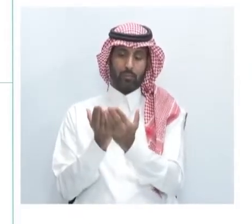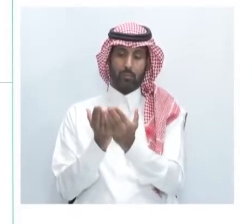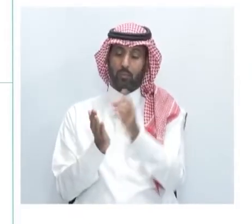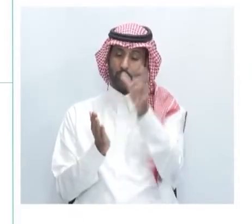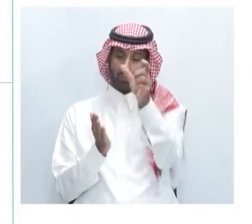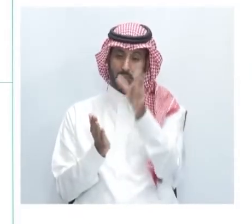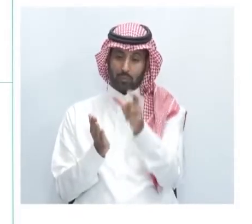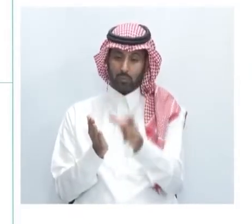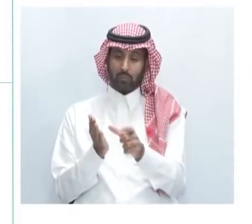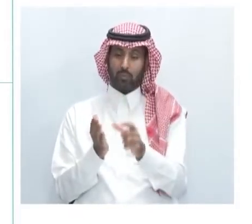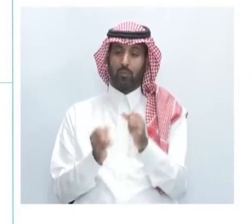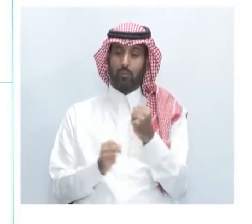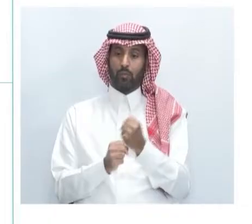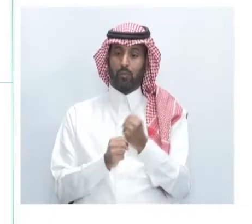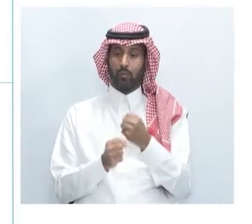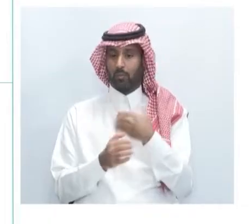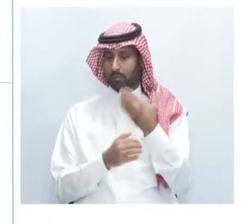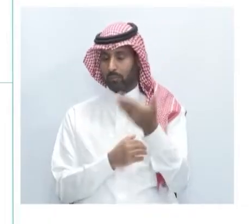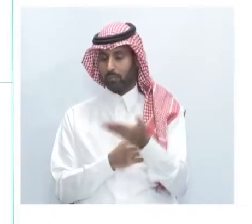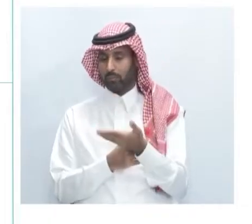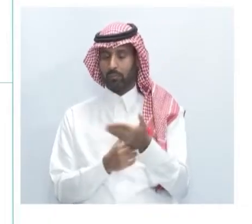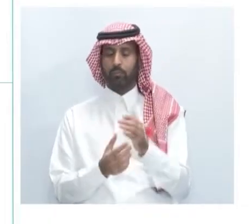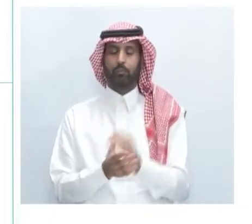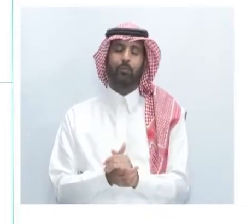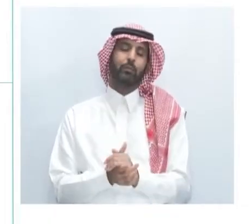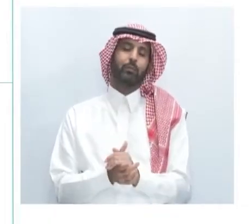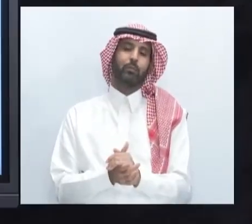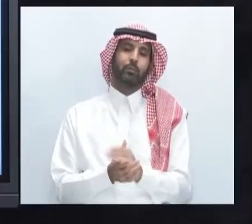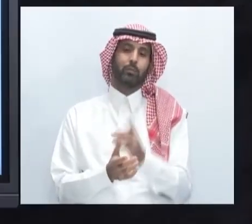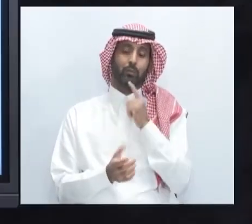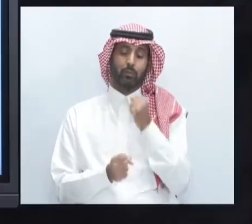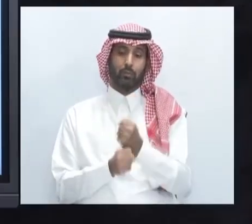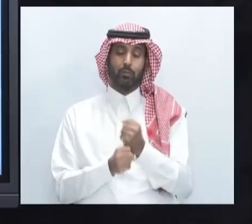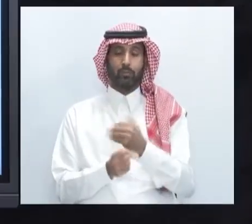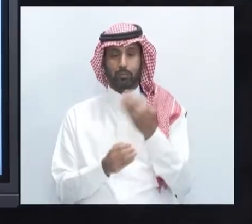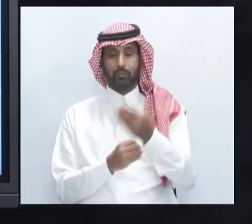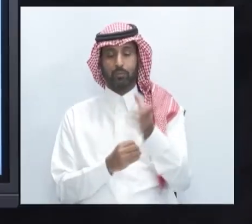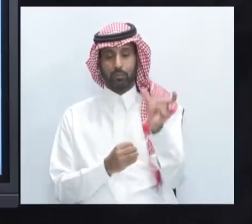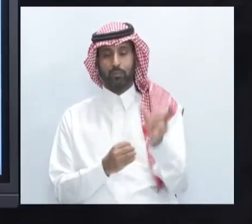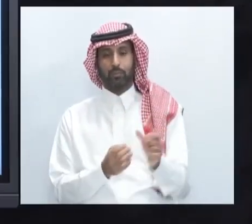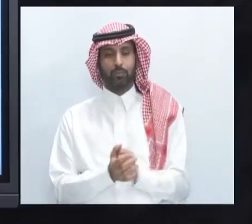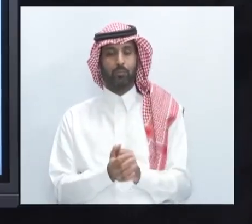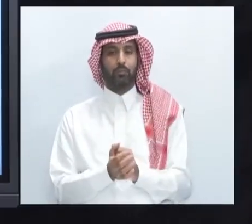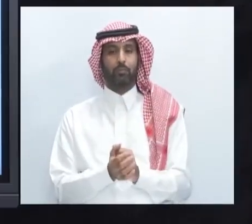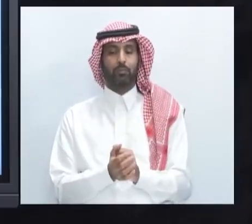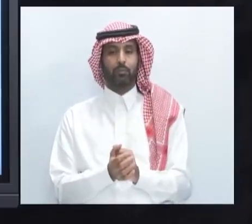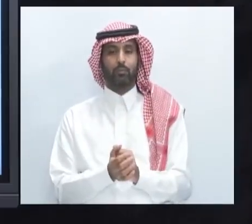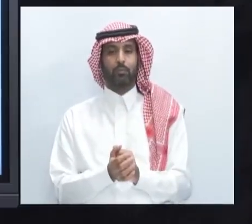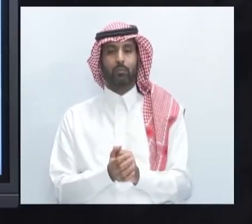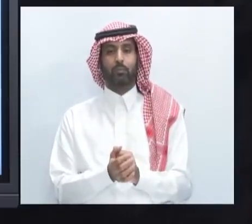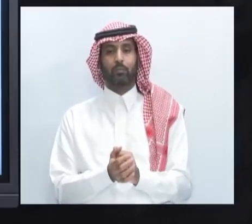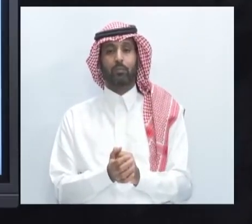words in action. Words in action. You do something. Okay, so page